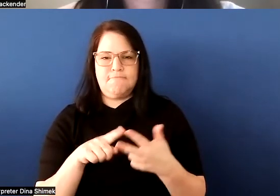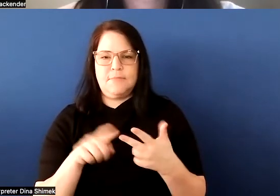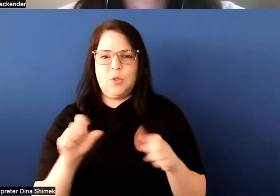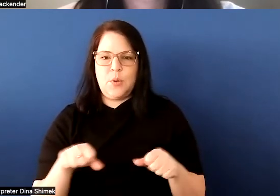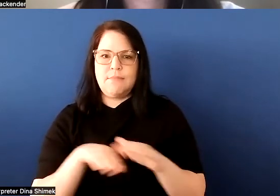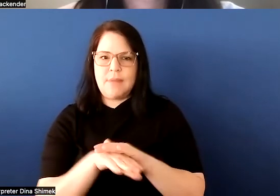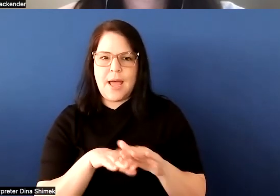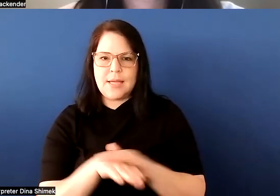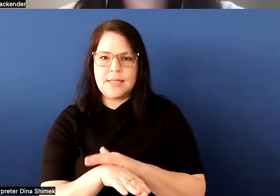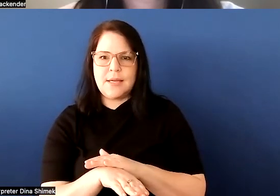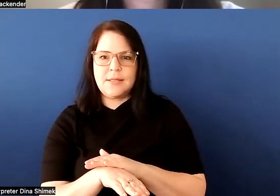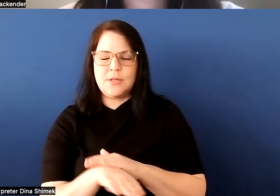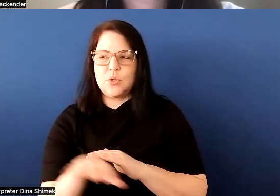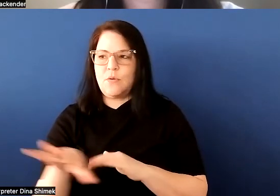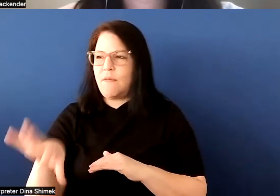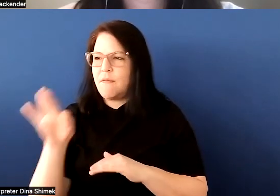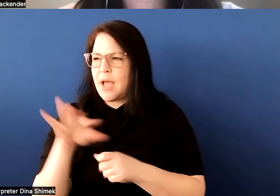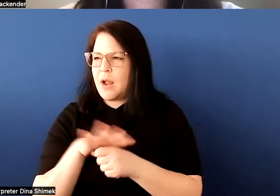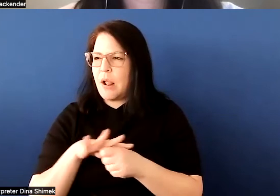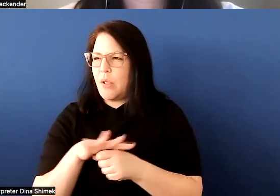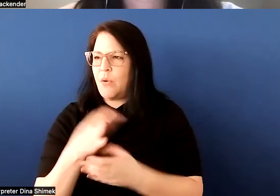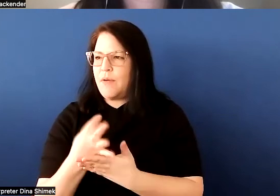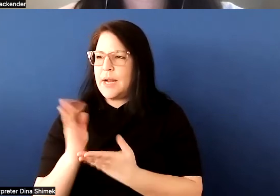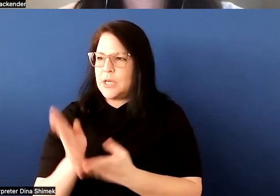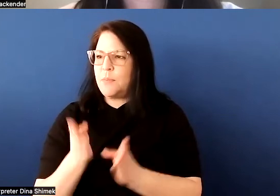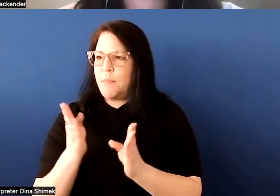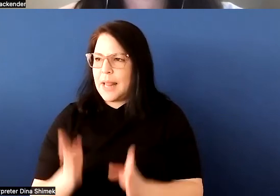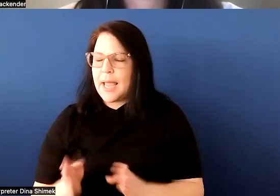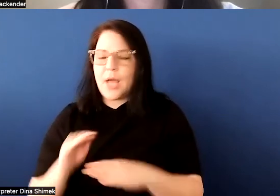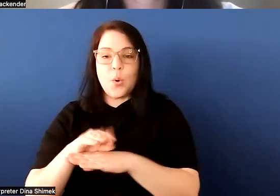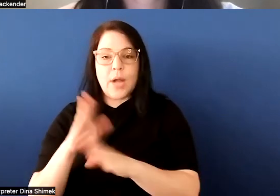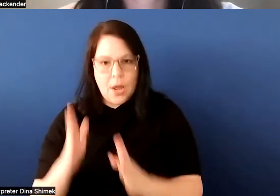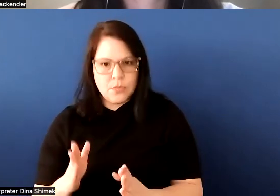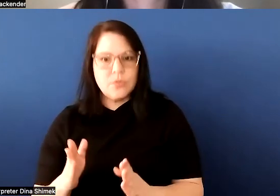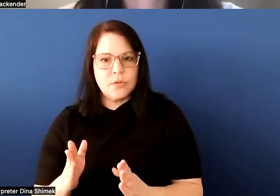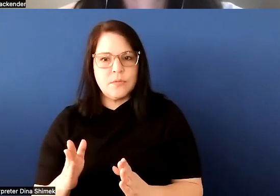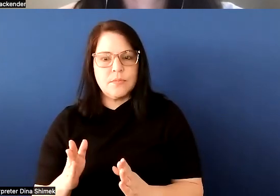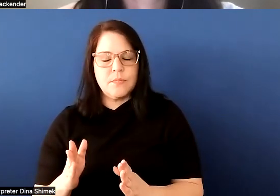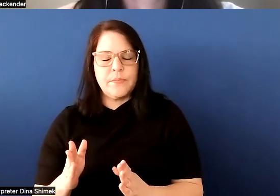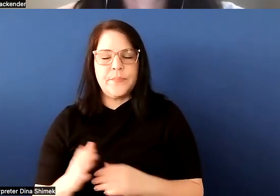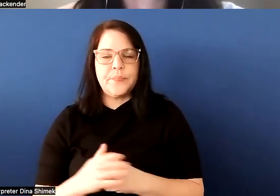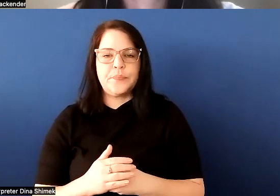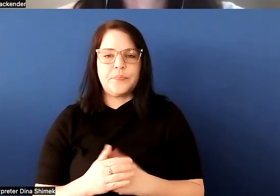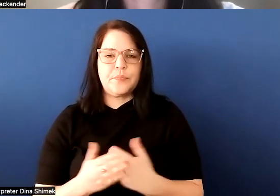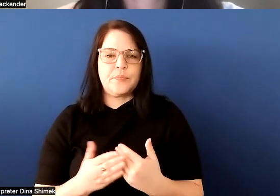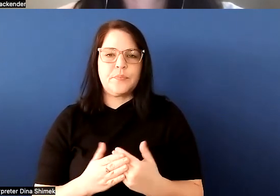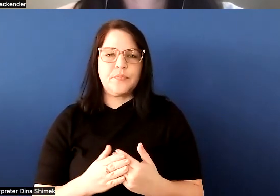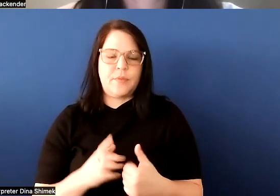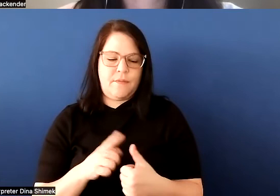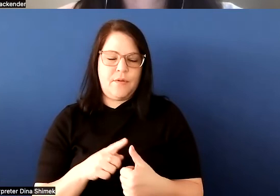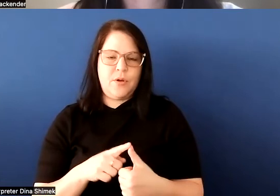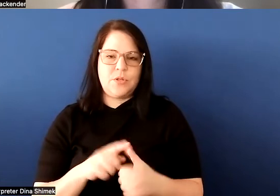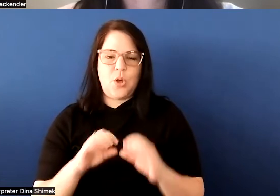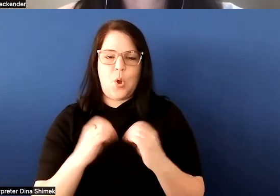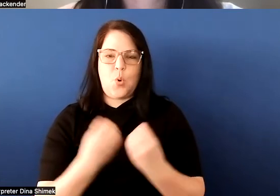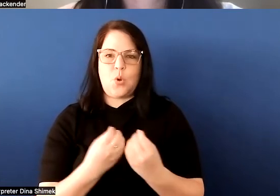to source a local financial planner, counselor in your area. The first is an